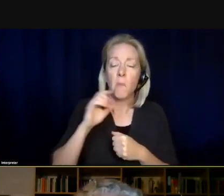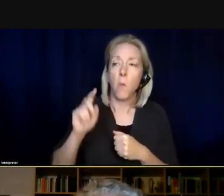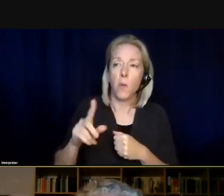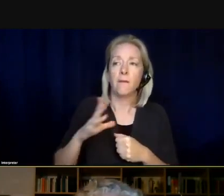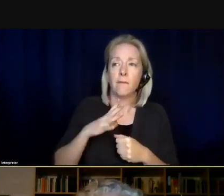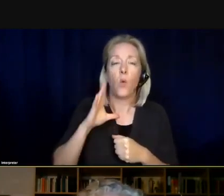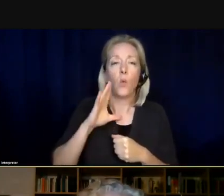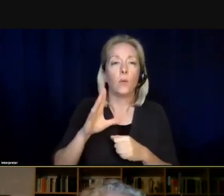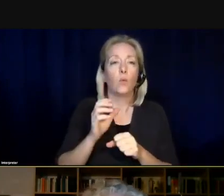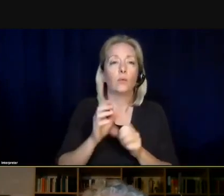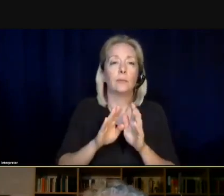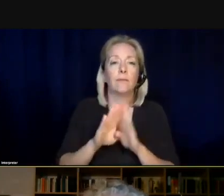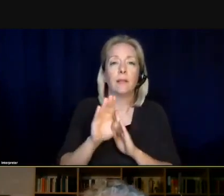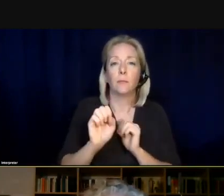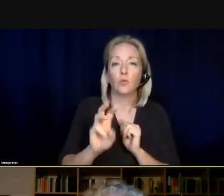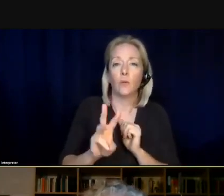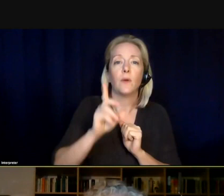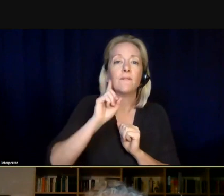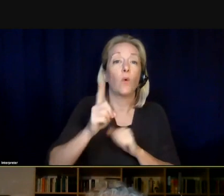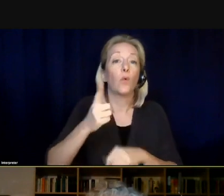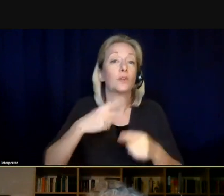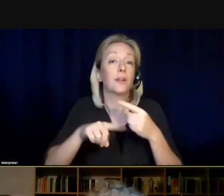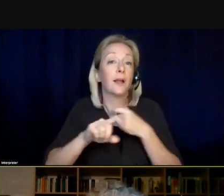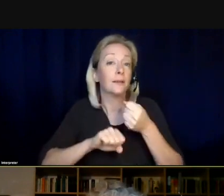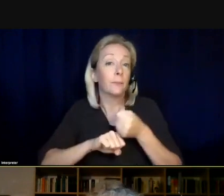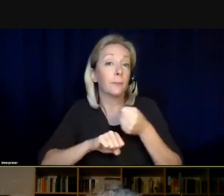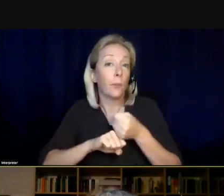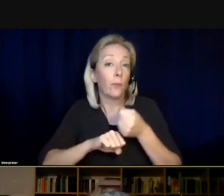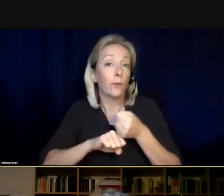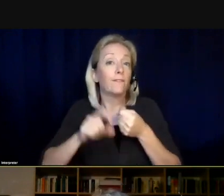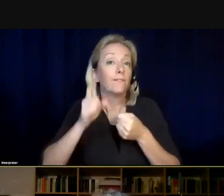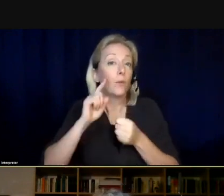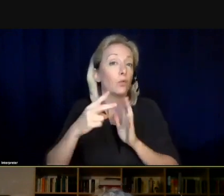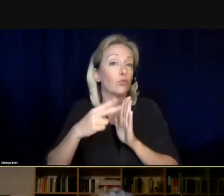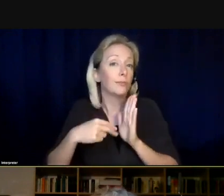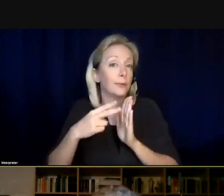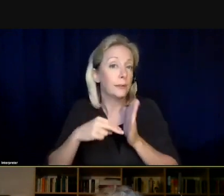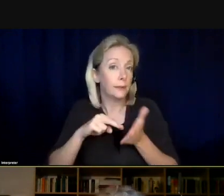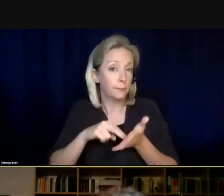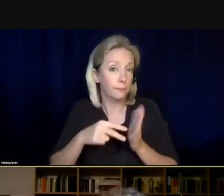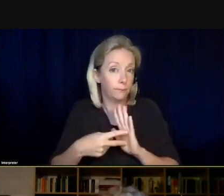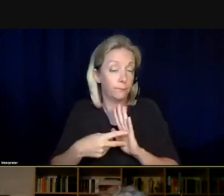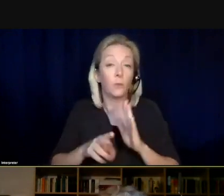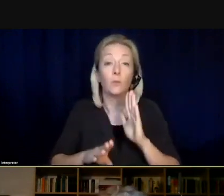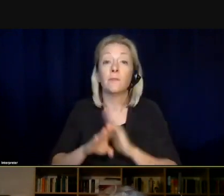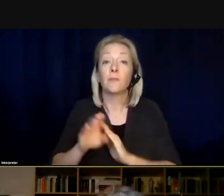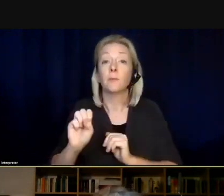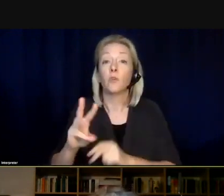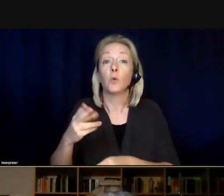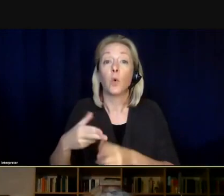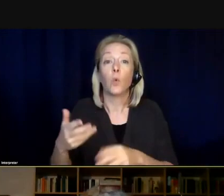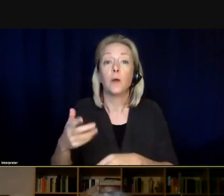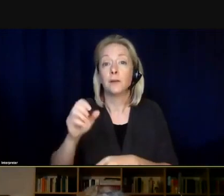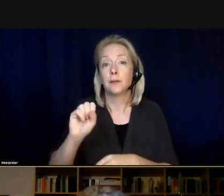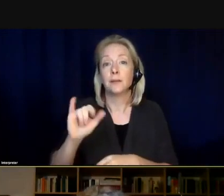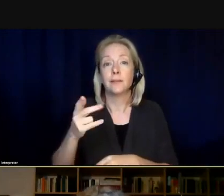sign supports for reading, and we developed the sign generator. Well, then I was sort of stuck because